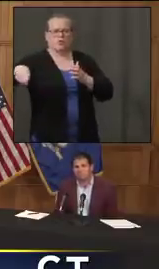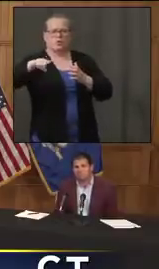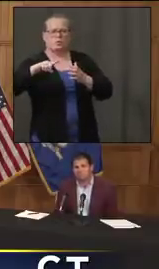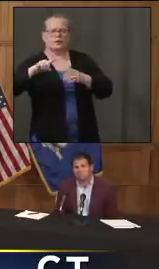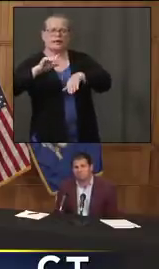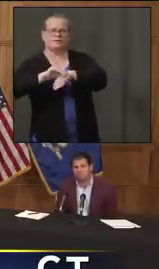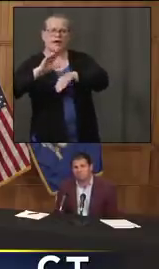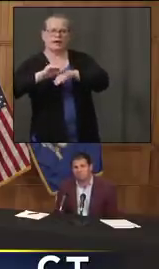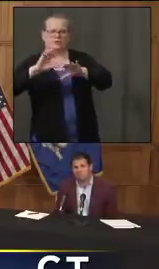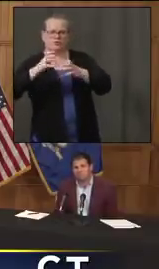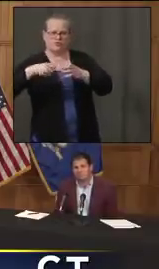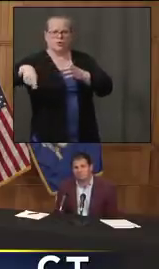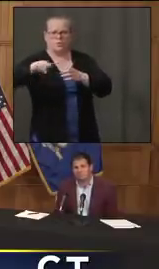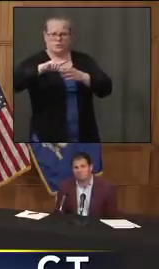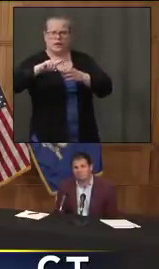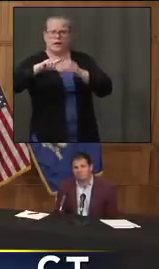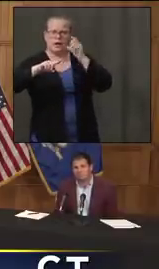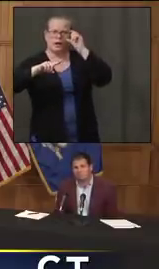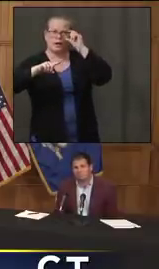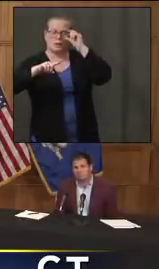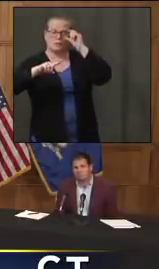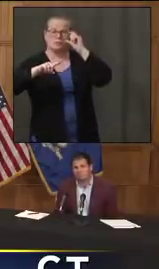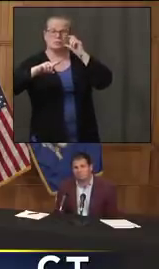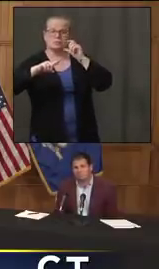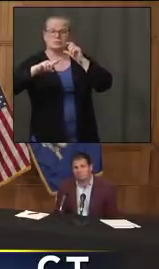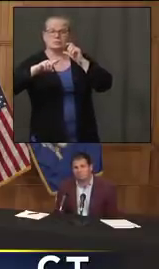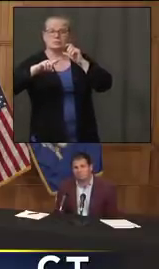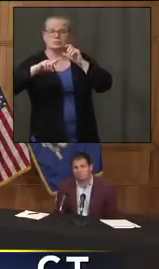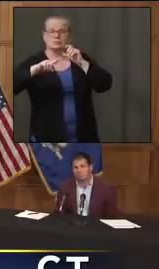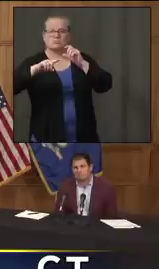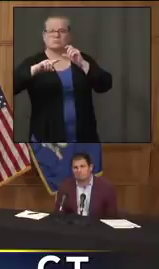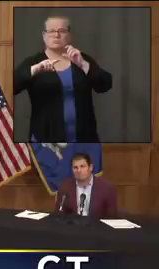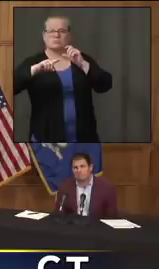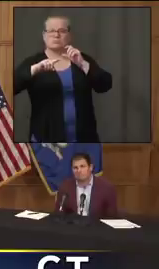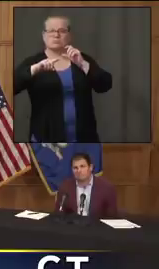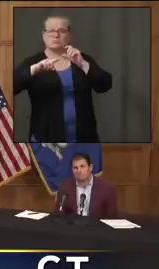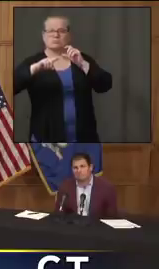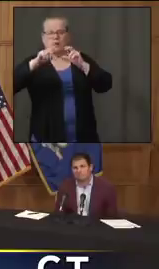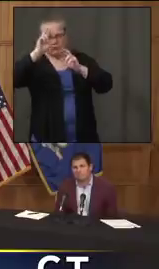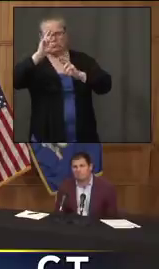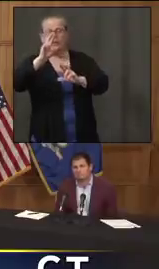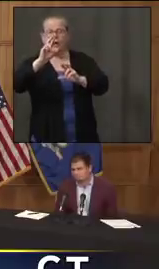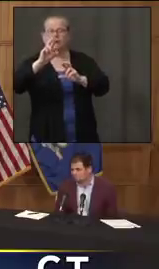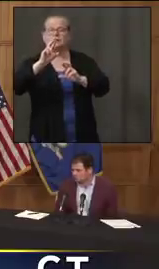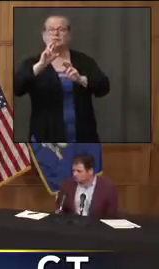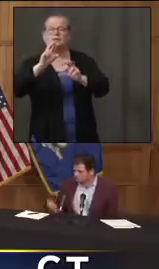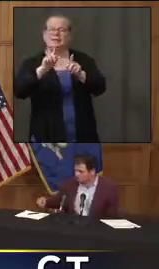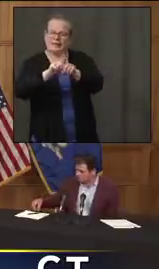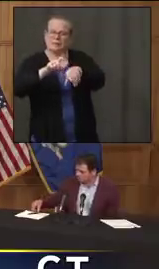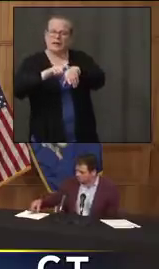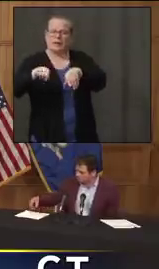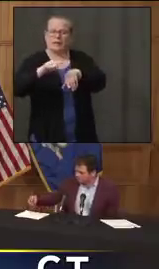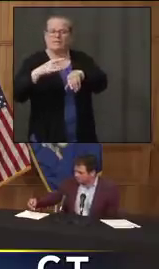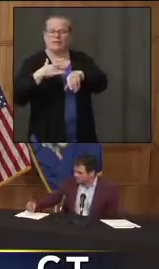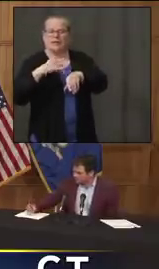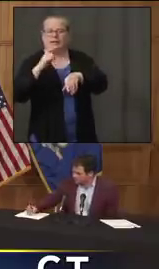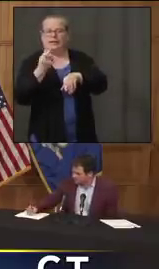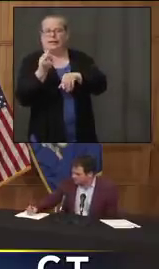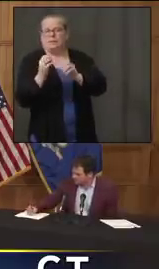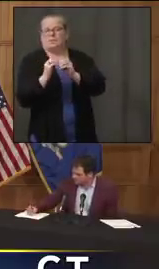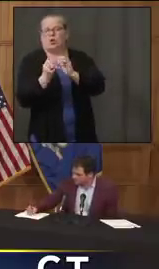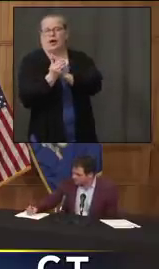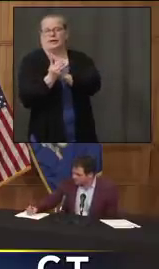they think maybe that there's a little there's a need for more expertise, and a lot of